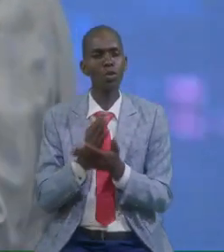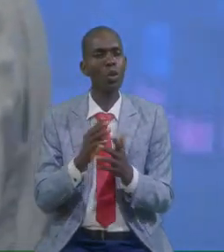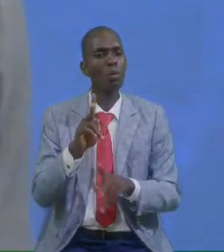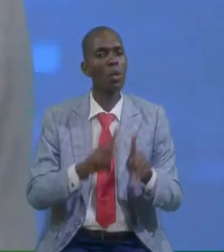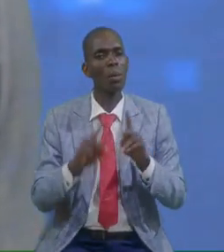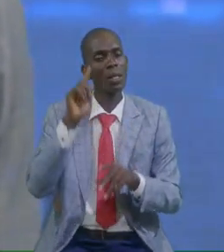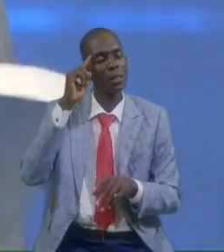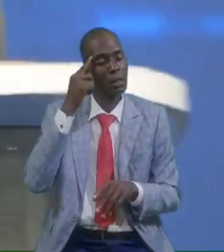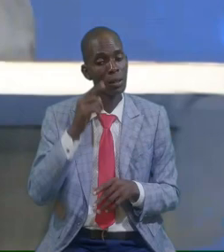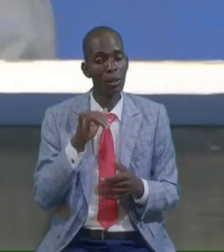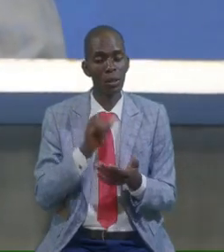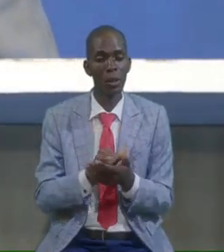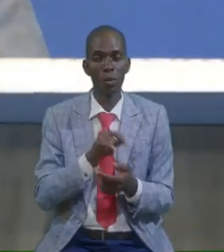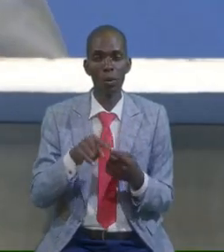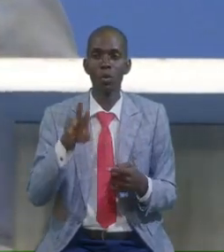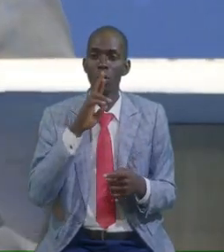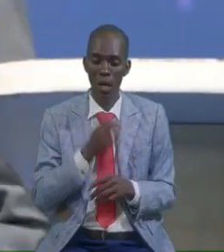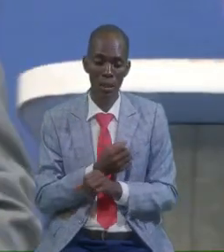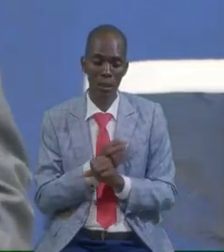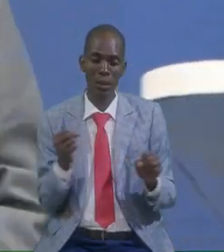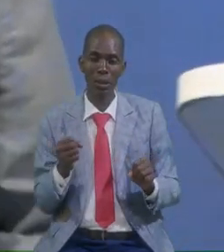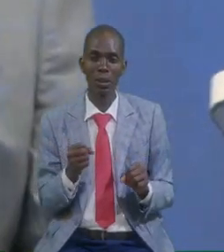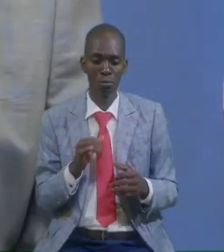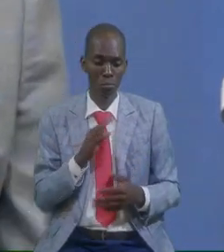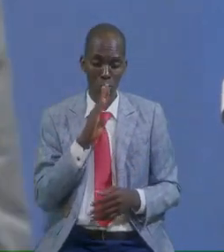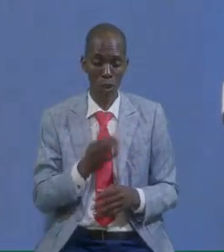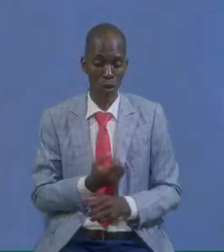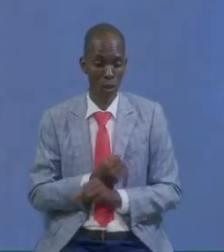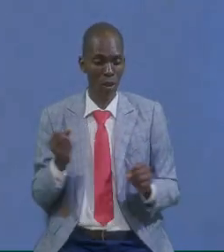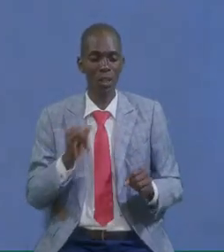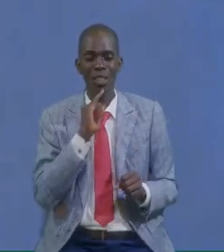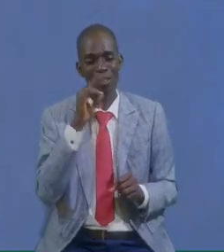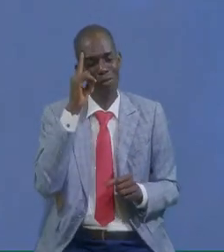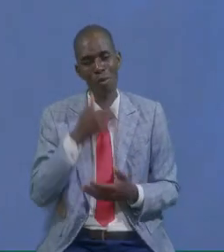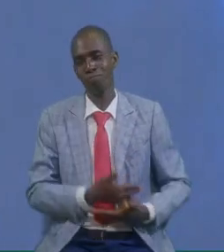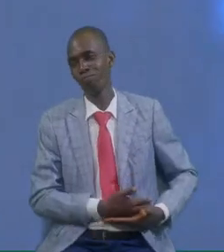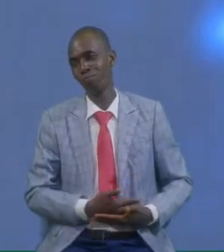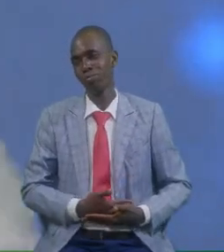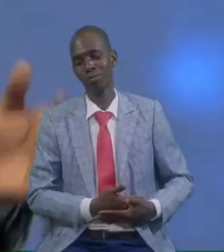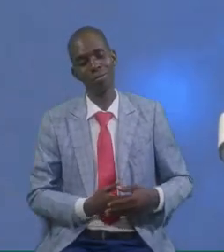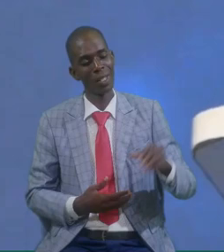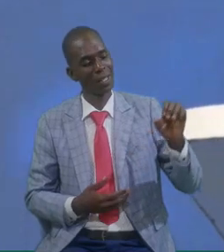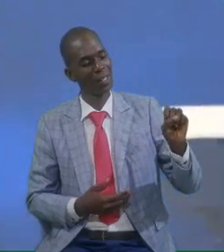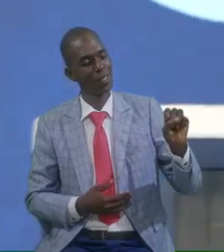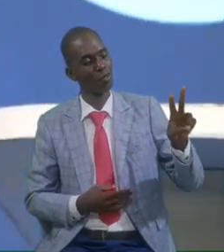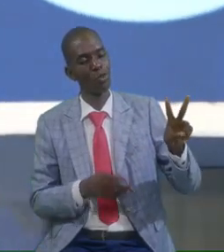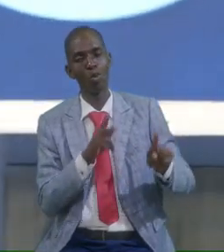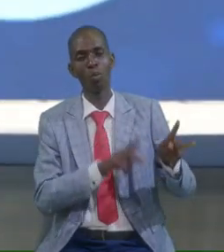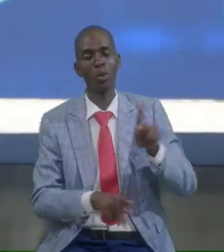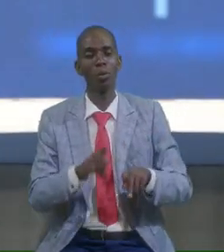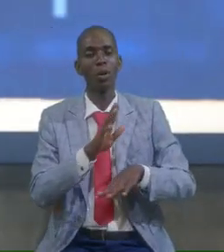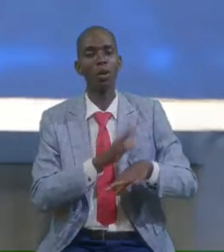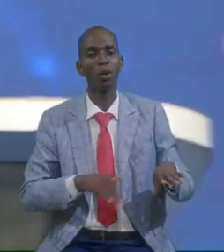born again is for boys and girls, for SU, Scripture Union. They say, you